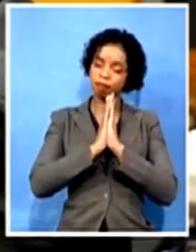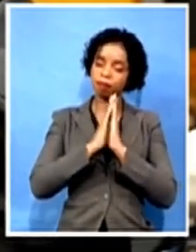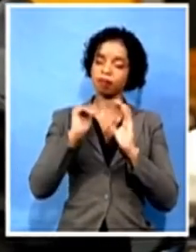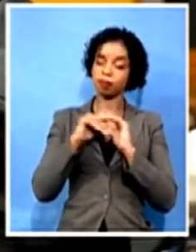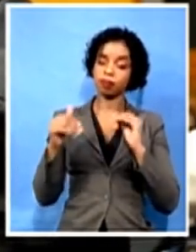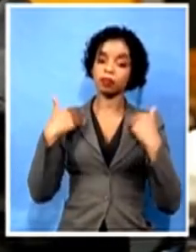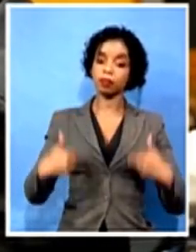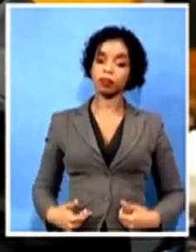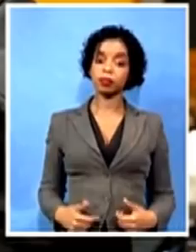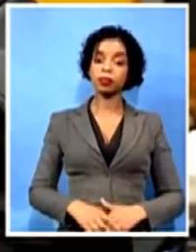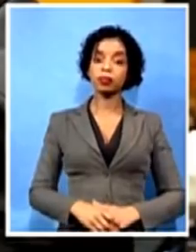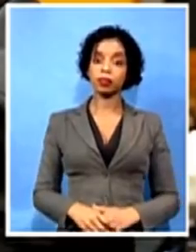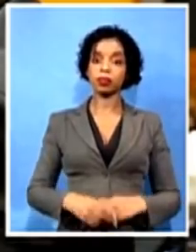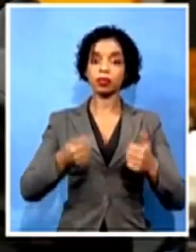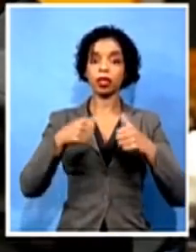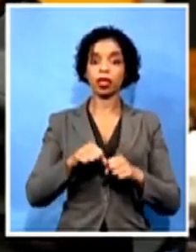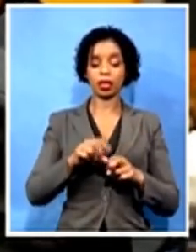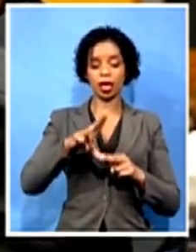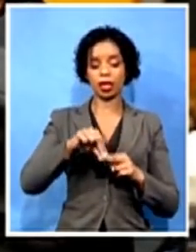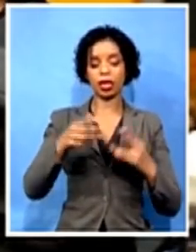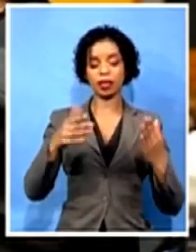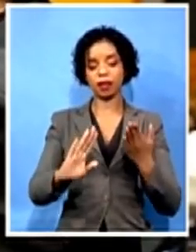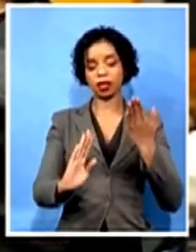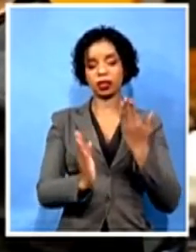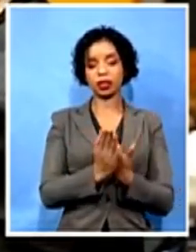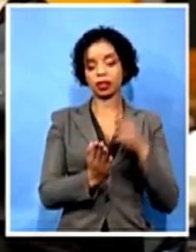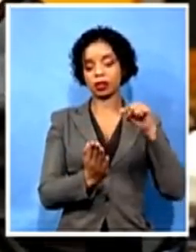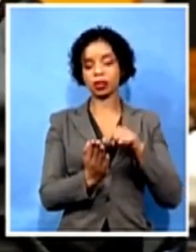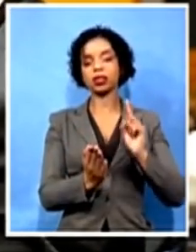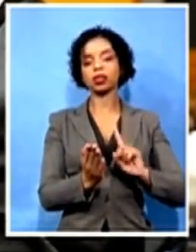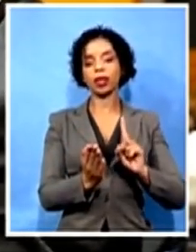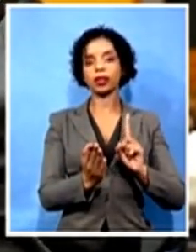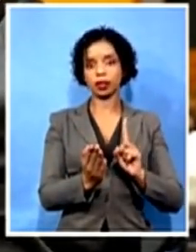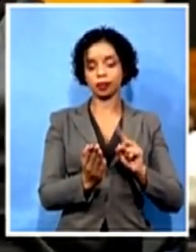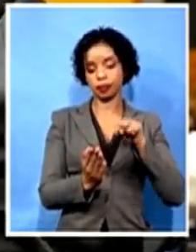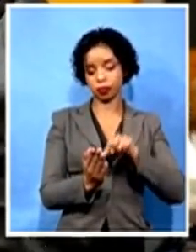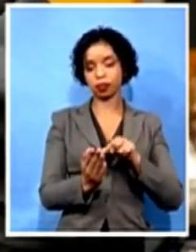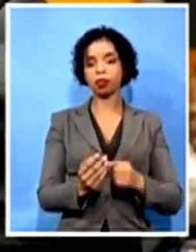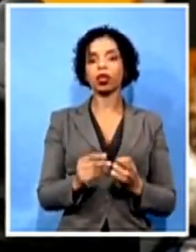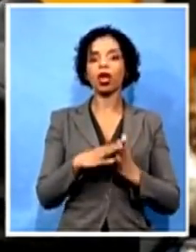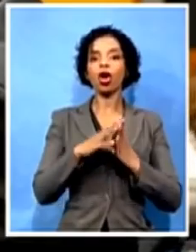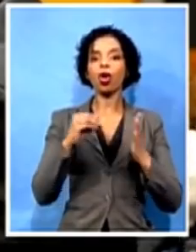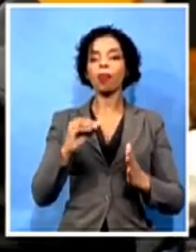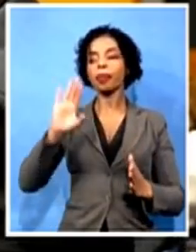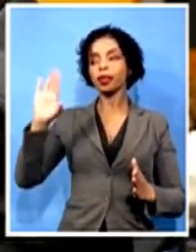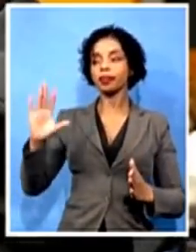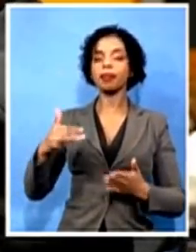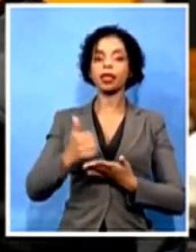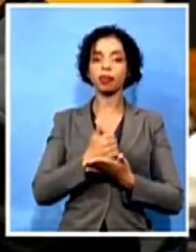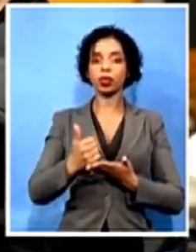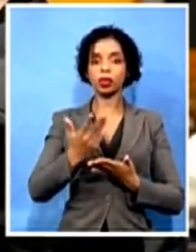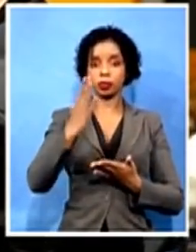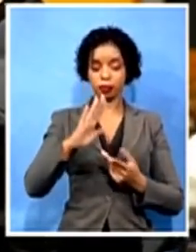Worship, is the copy of the accused passport. You will also find a copy of